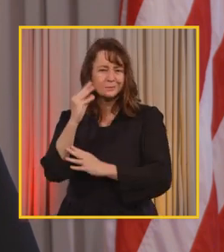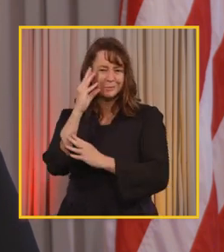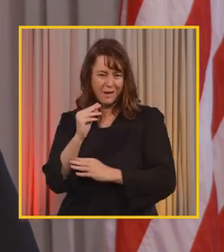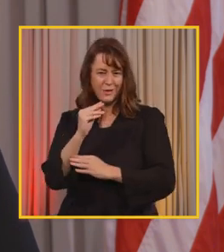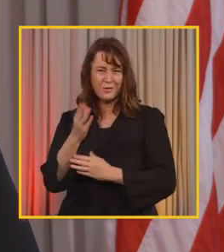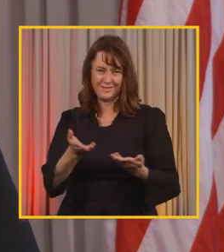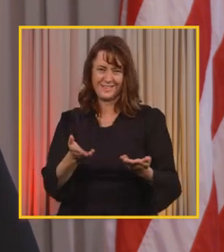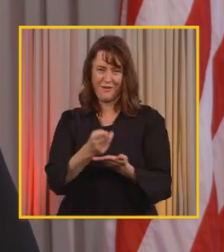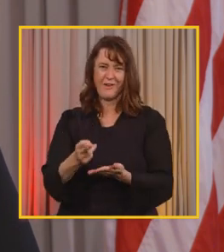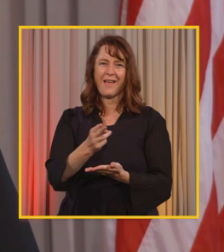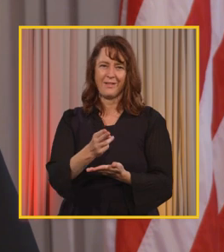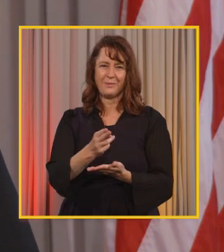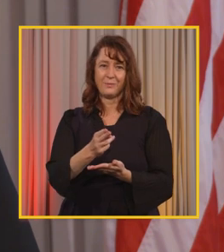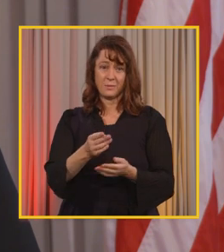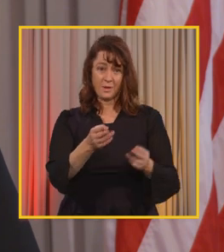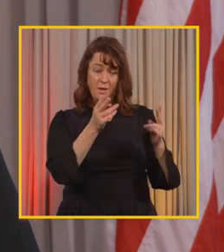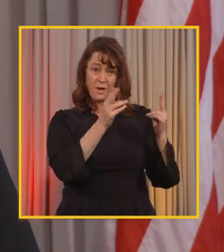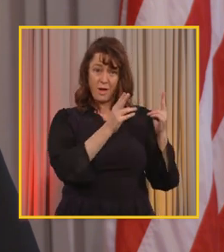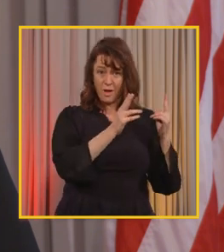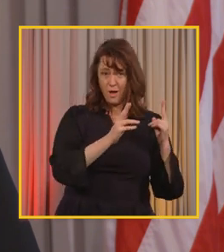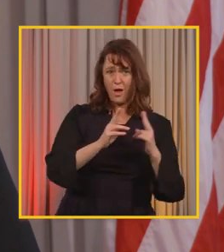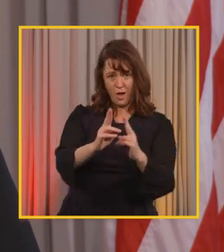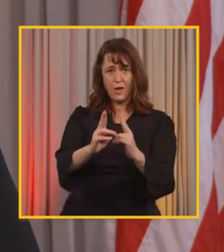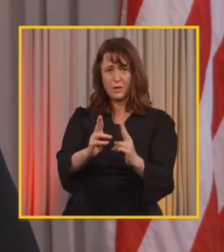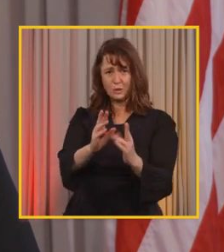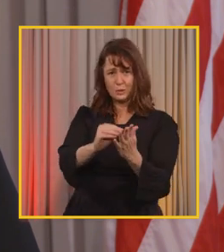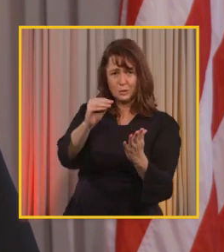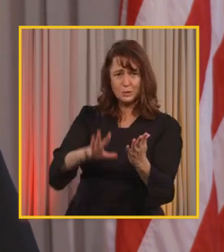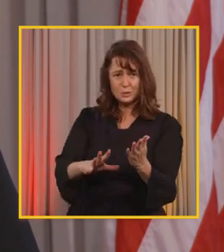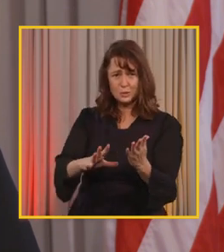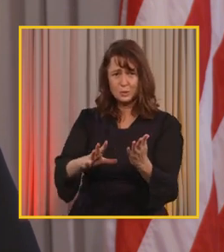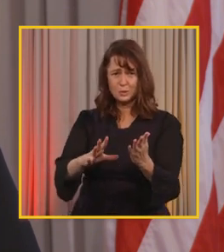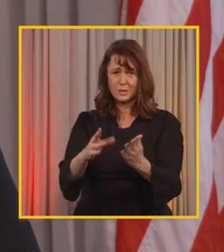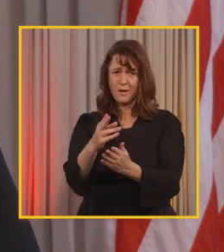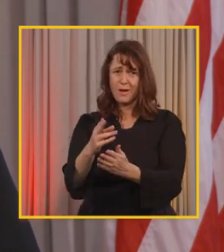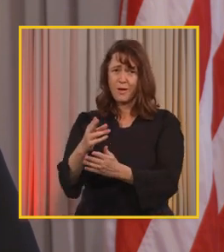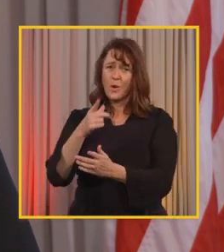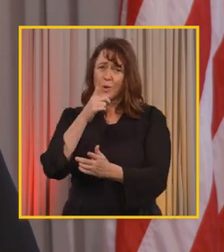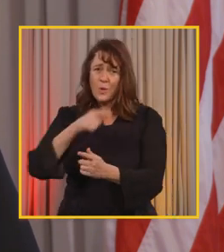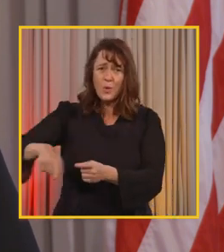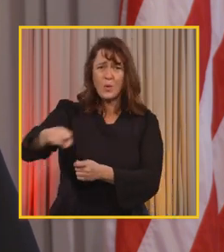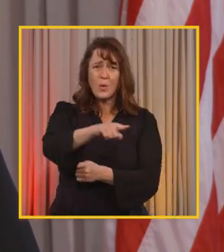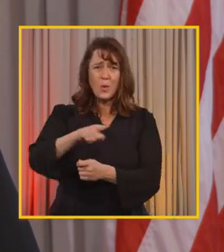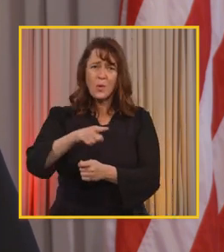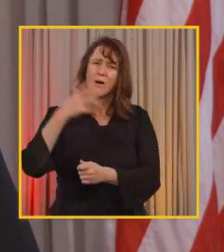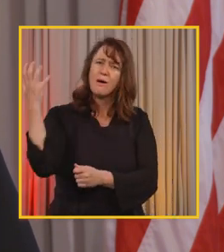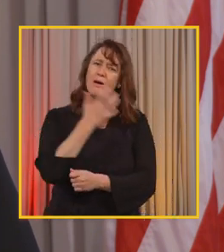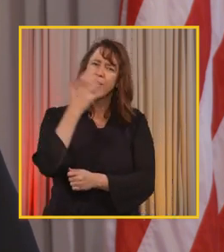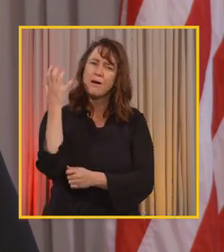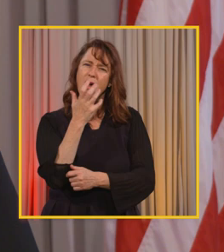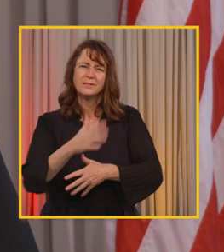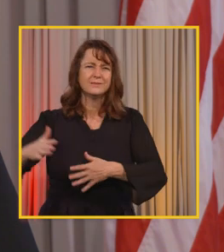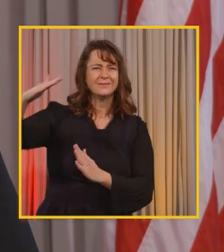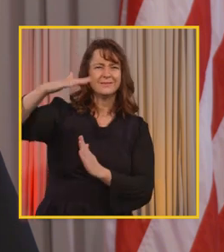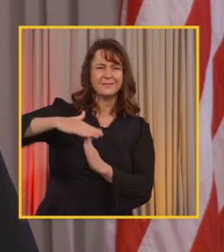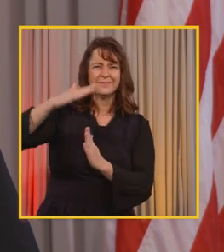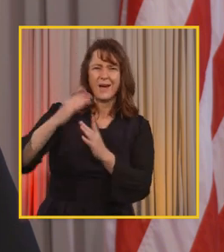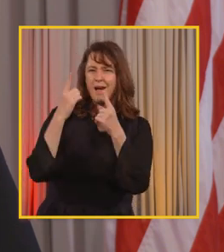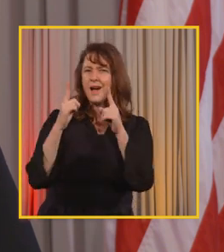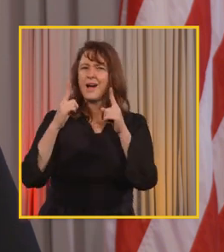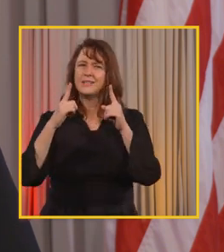to former students of Hartnell College who have made significant achievements in their profession and in their service to our